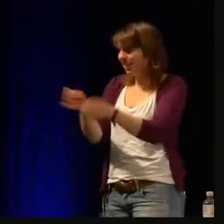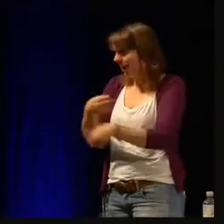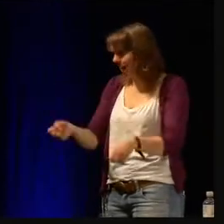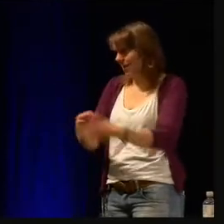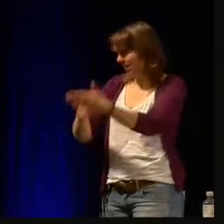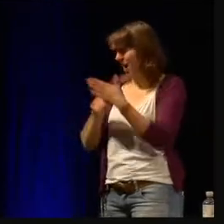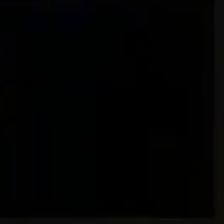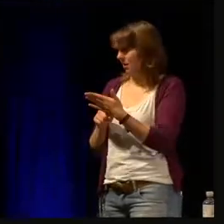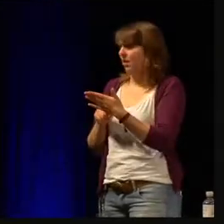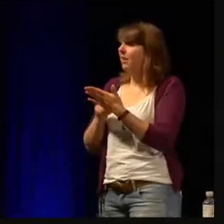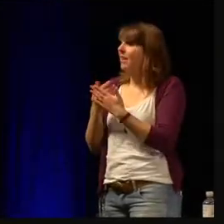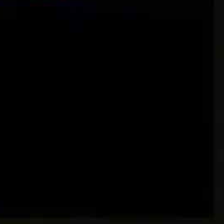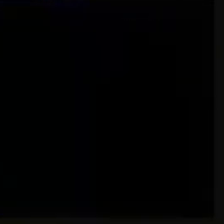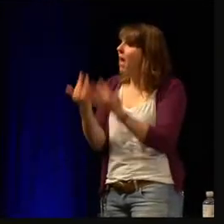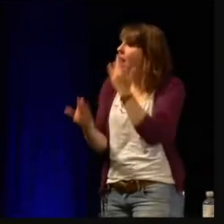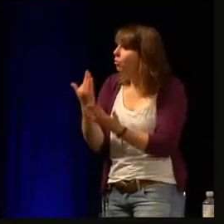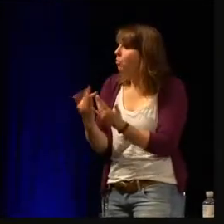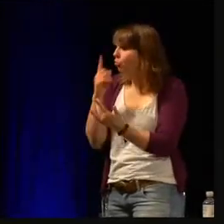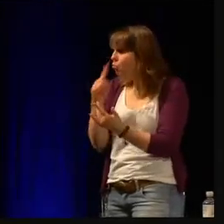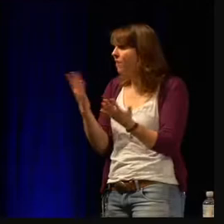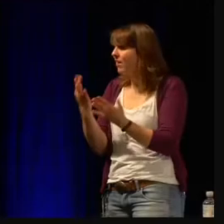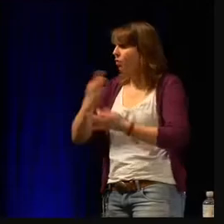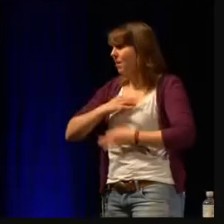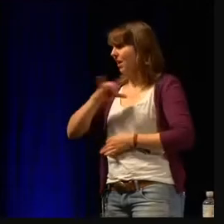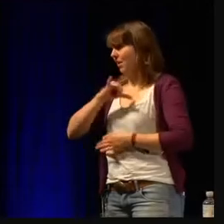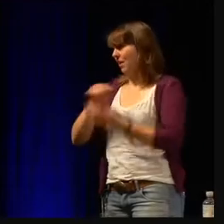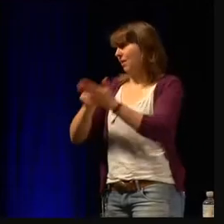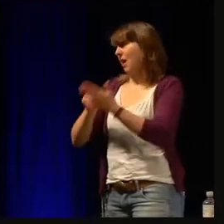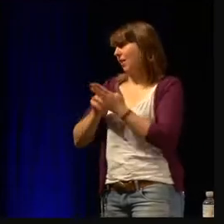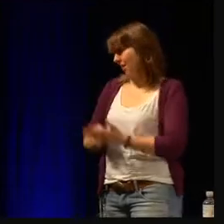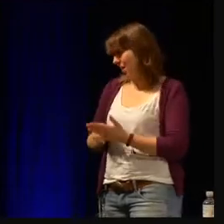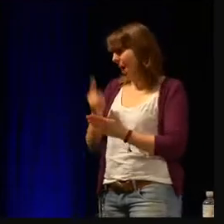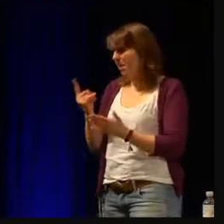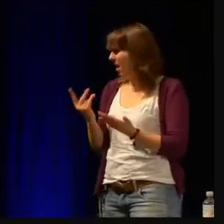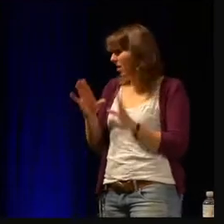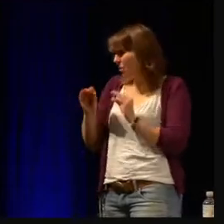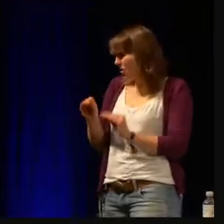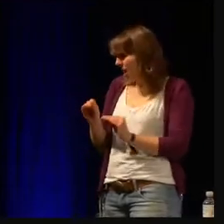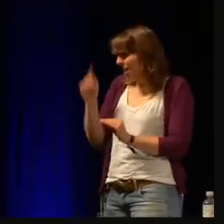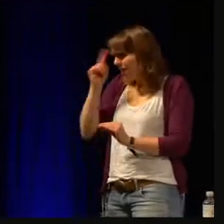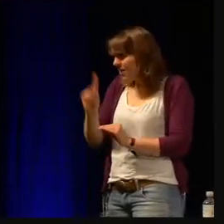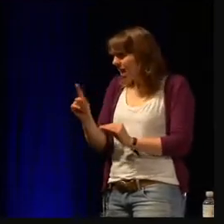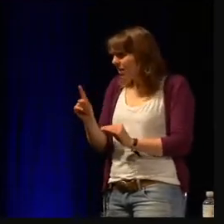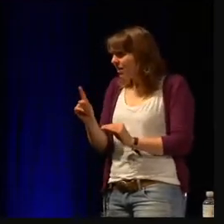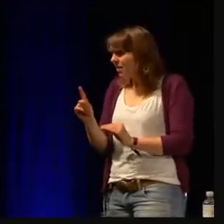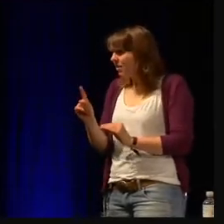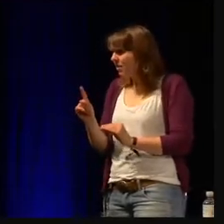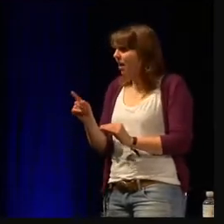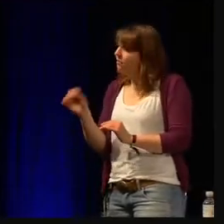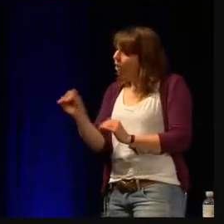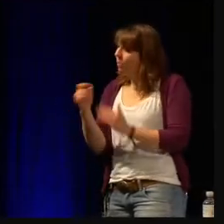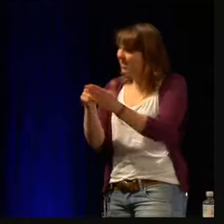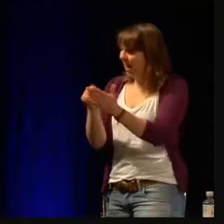posts using an algorithm. The problem is that this process is very intransparent, so the users don't know